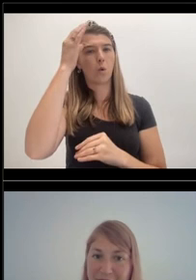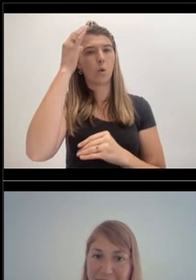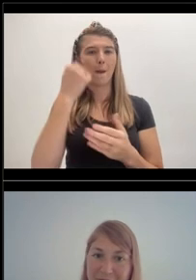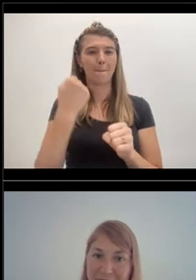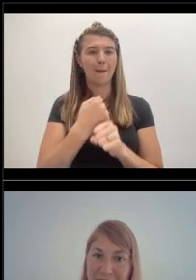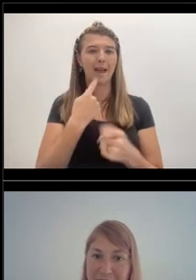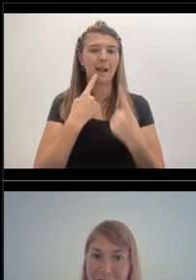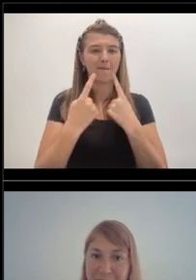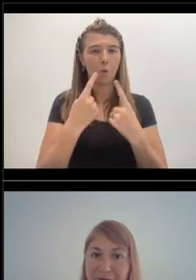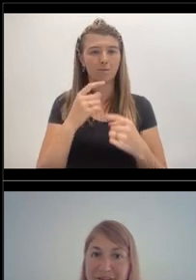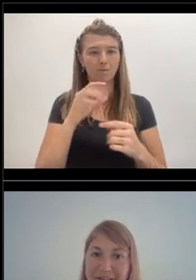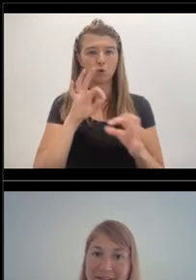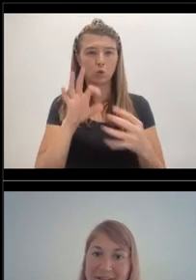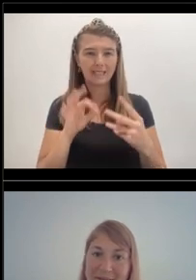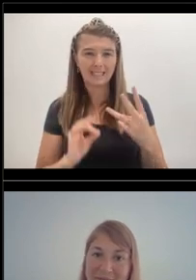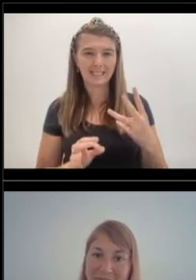of what you know.